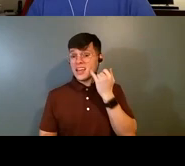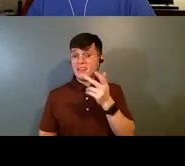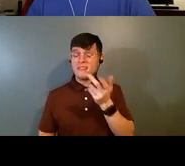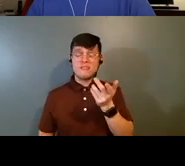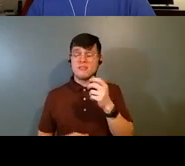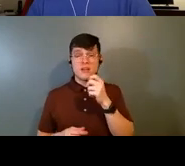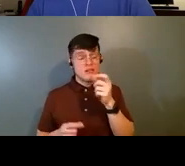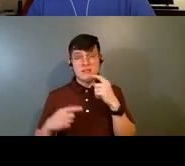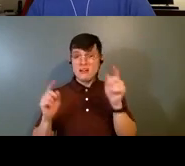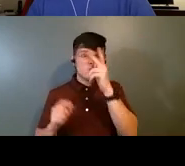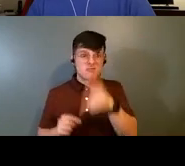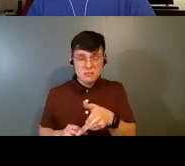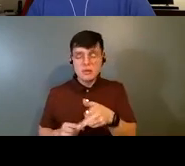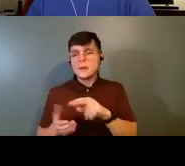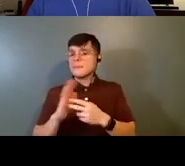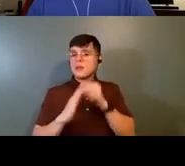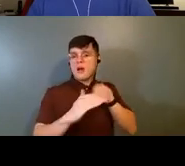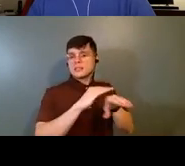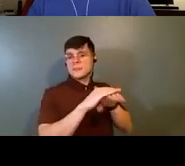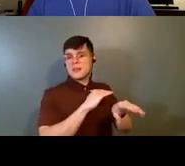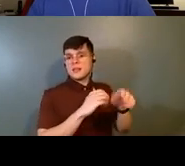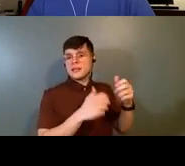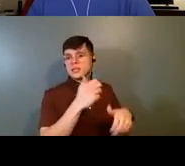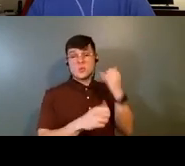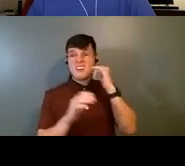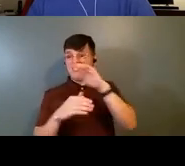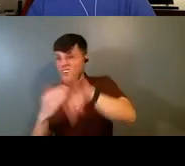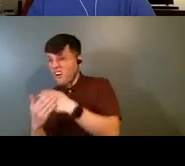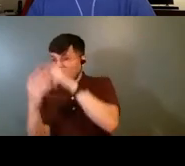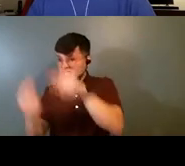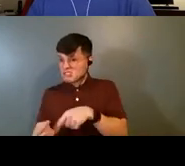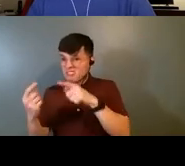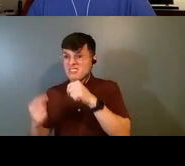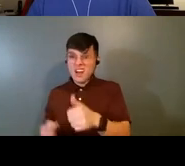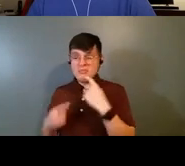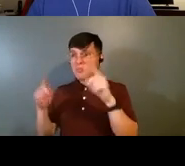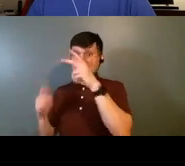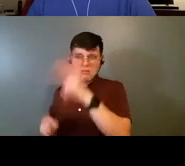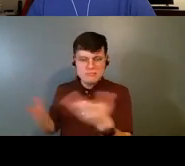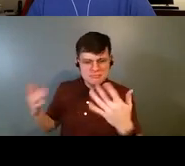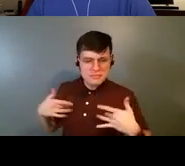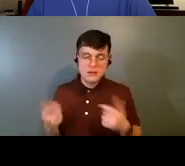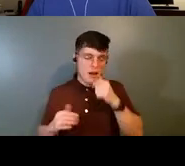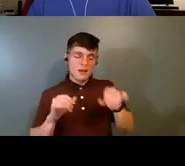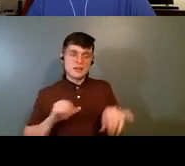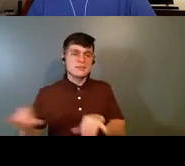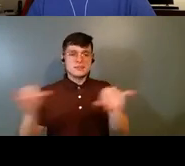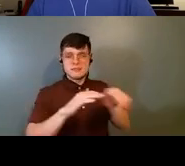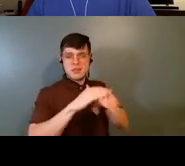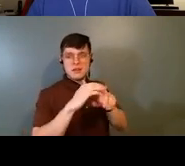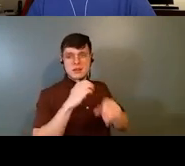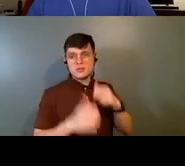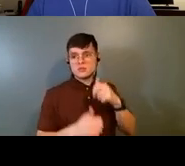everybody, it's not an accessibility issue. So, reset button. Okay, so let me reset. Wait, David, actually, isn't it worse?